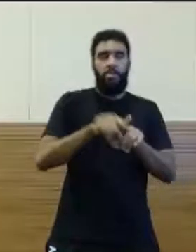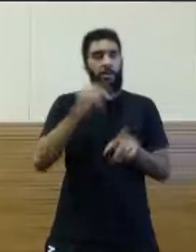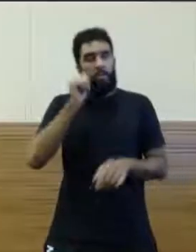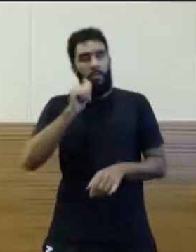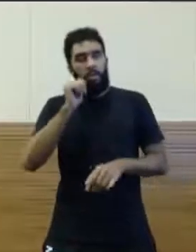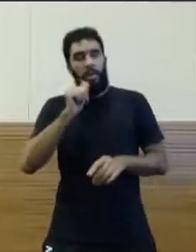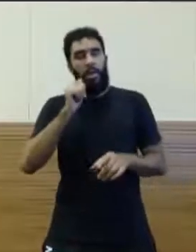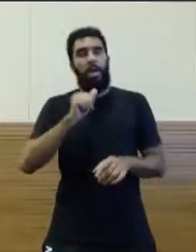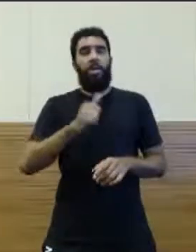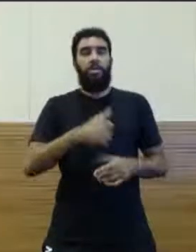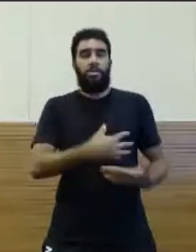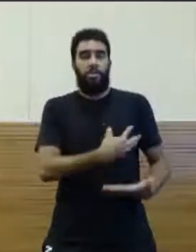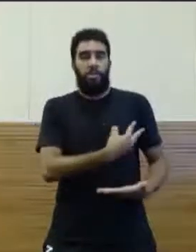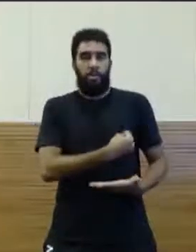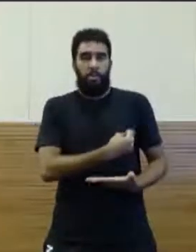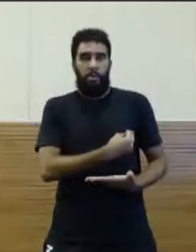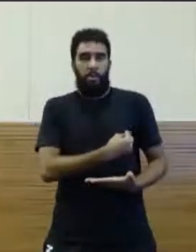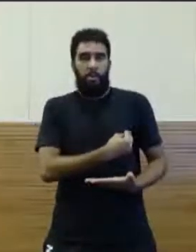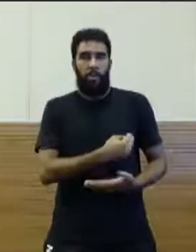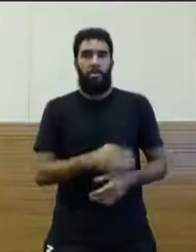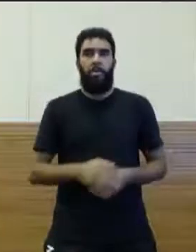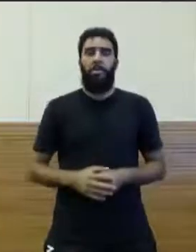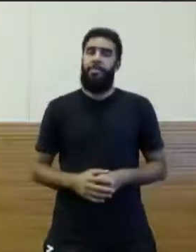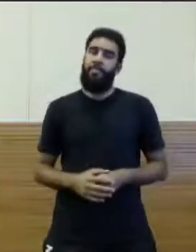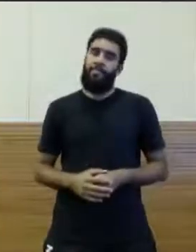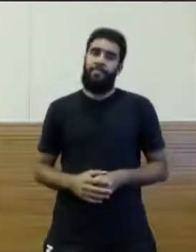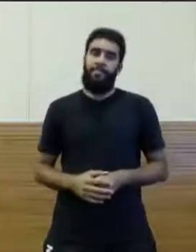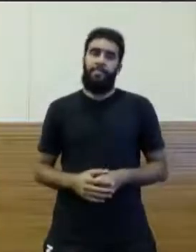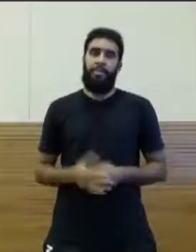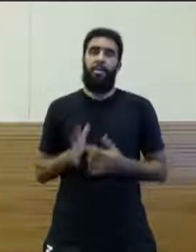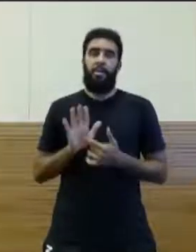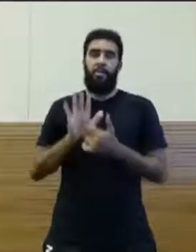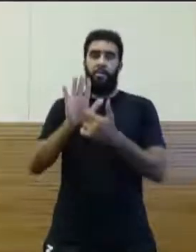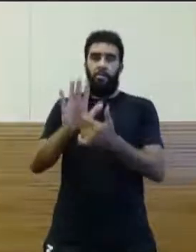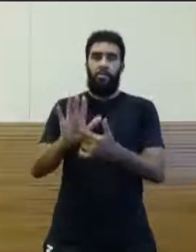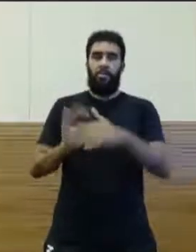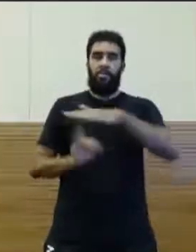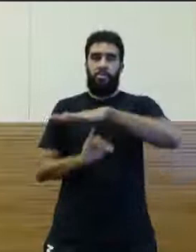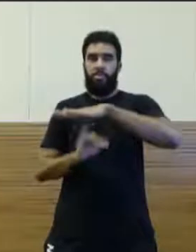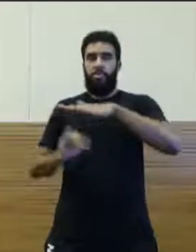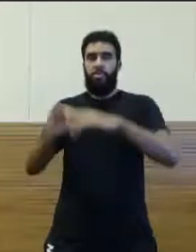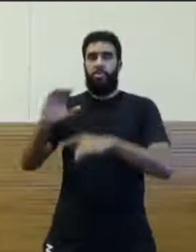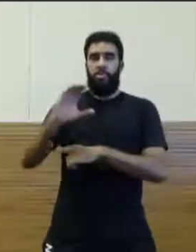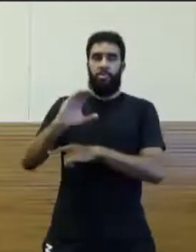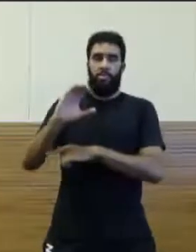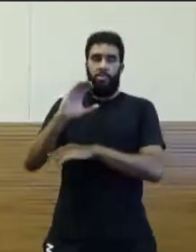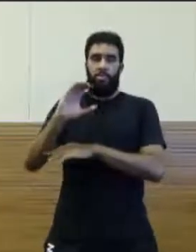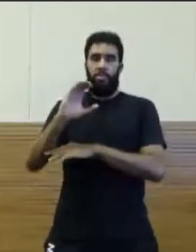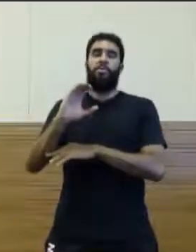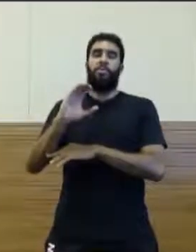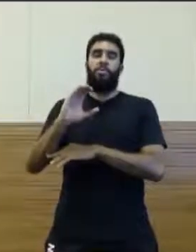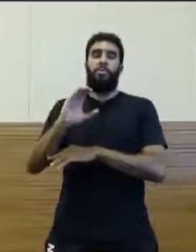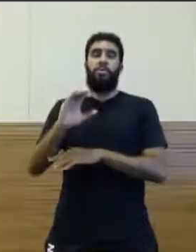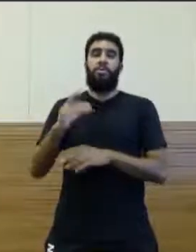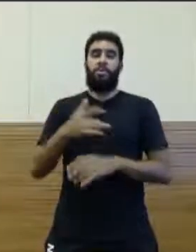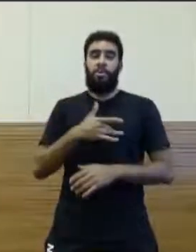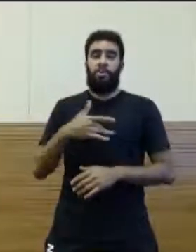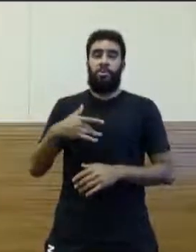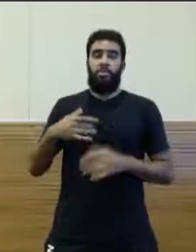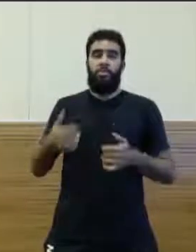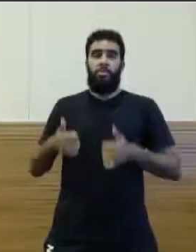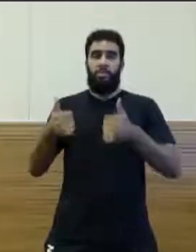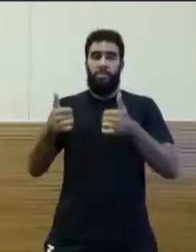mothers, and those that are breastfeeding under 2 years old kids. and with